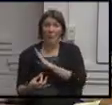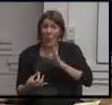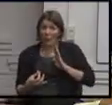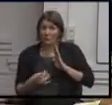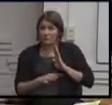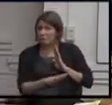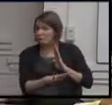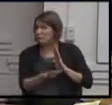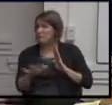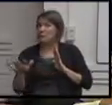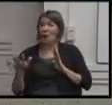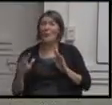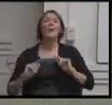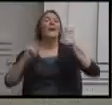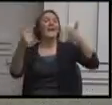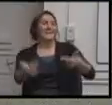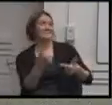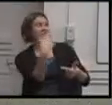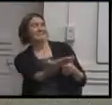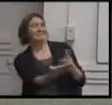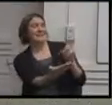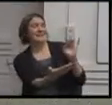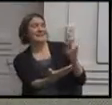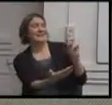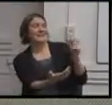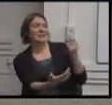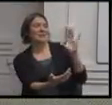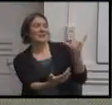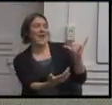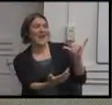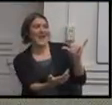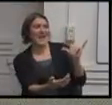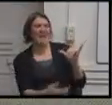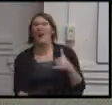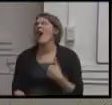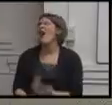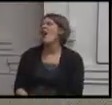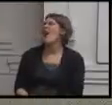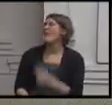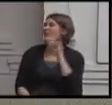point? No. Dick? Oh, I wouldn't have called on him first.